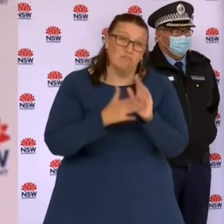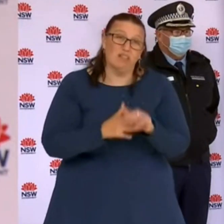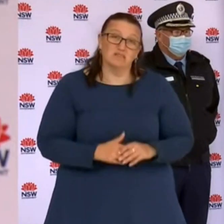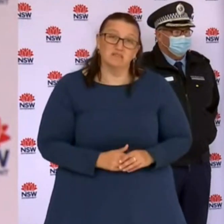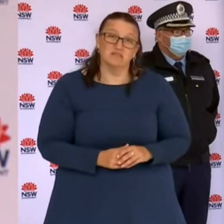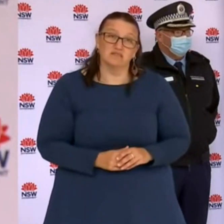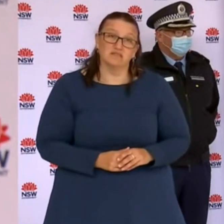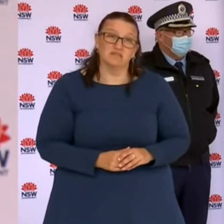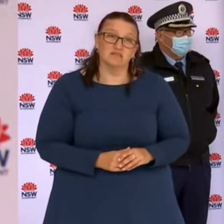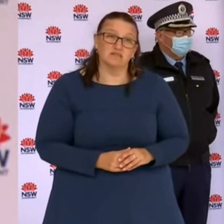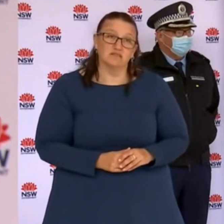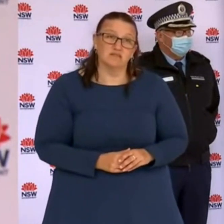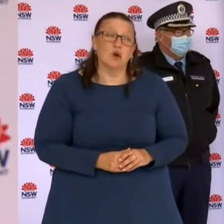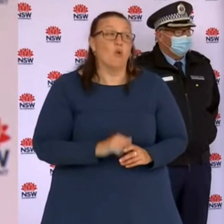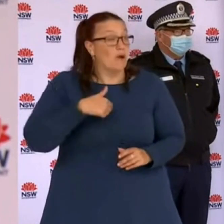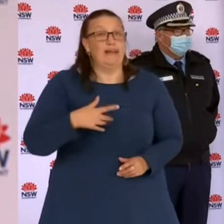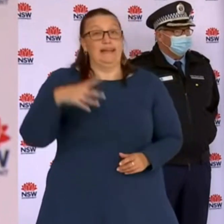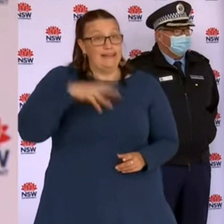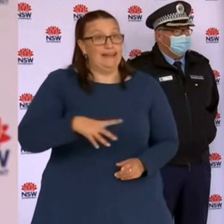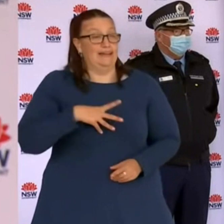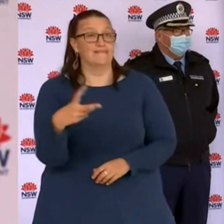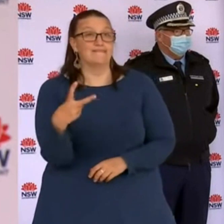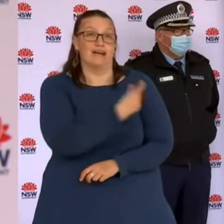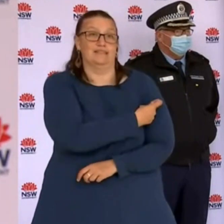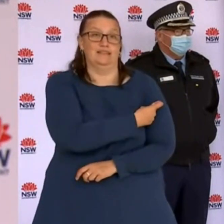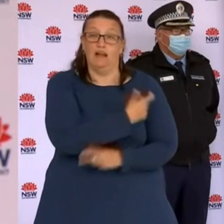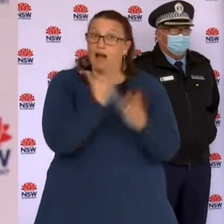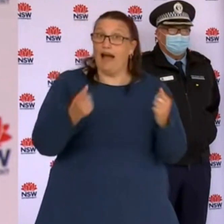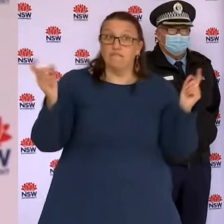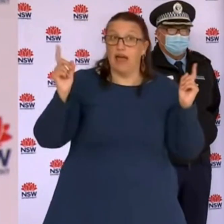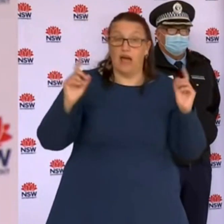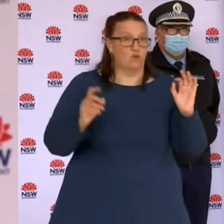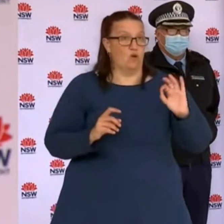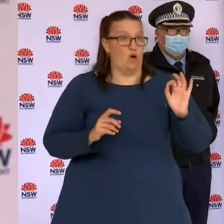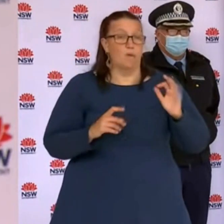are coming shortly. Very effective vaccines that